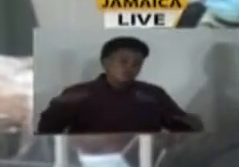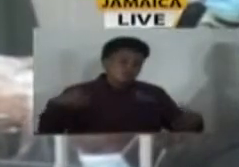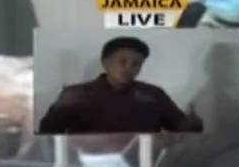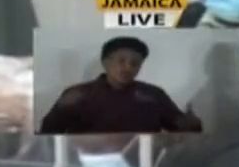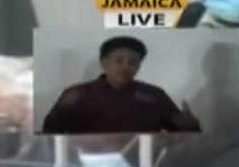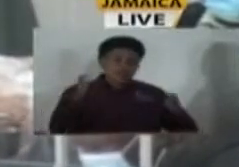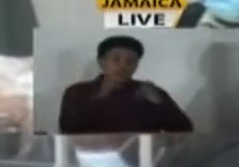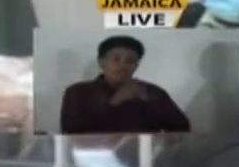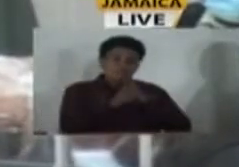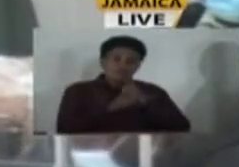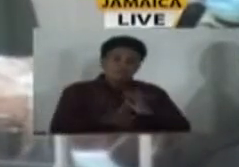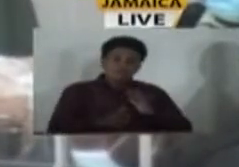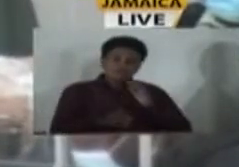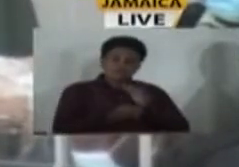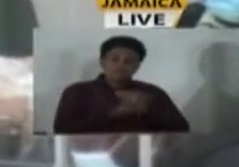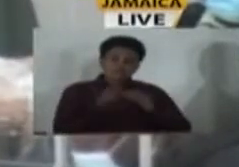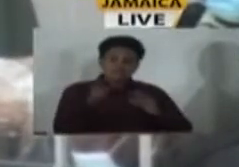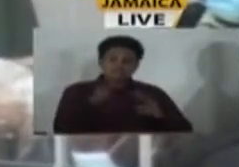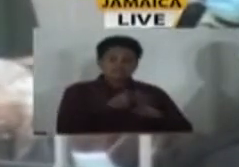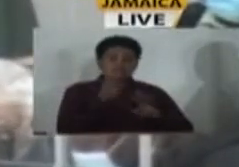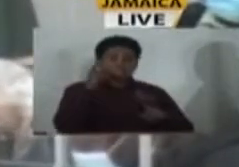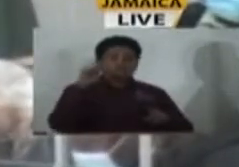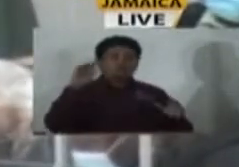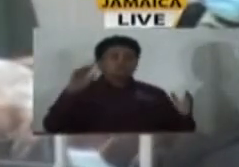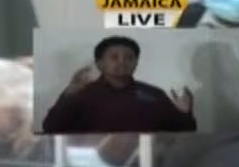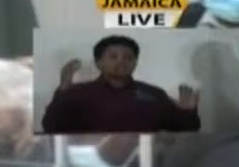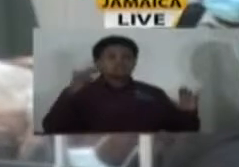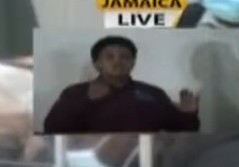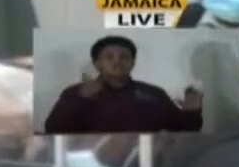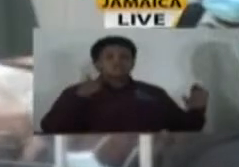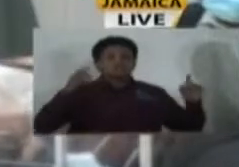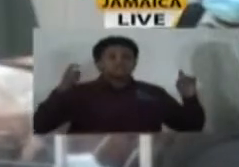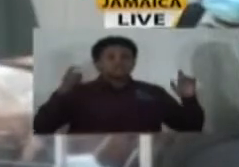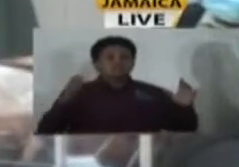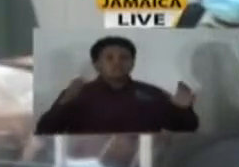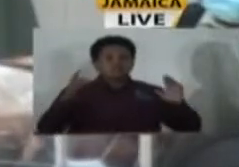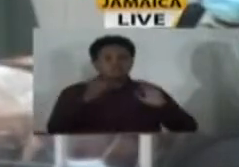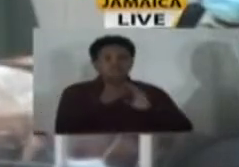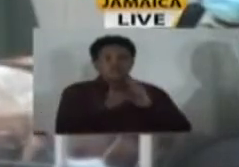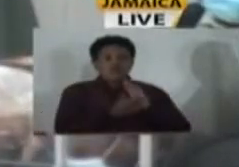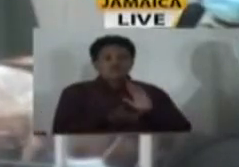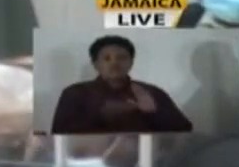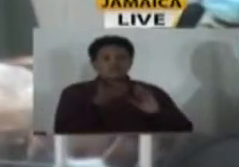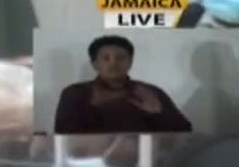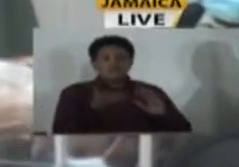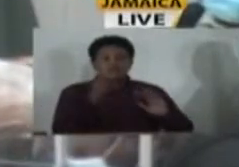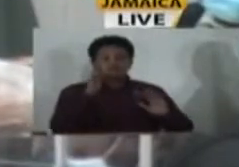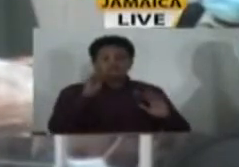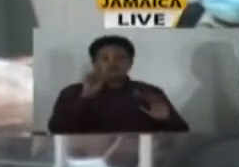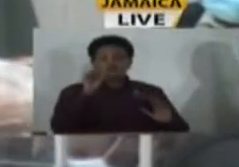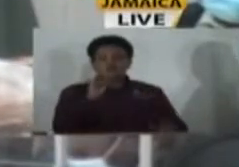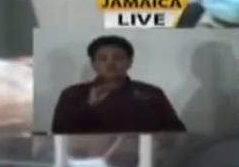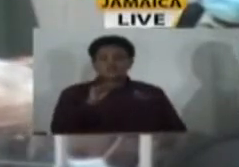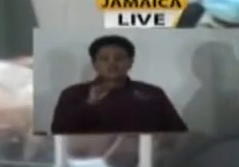the amendments for the Disaster Risk Management Act of